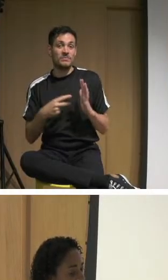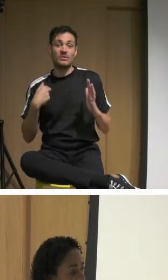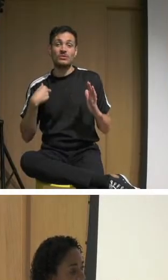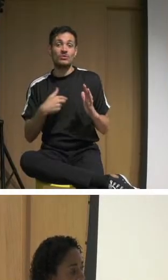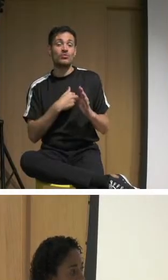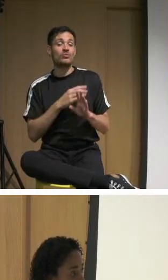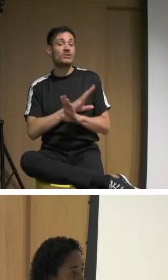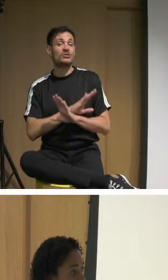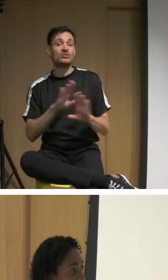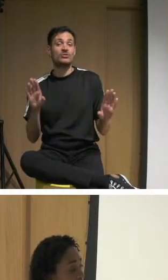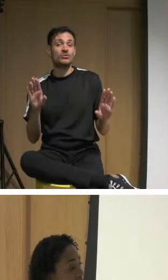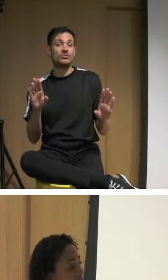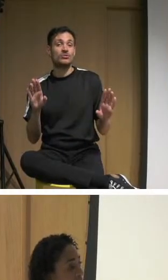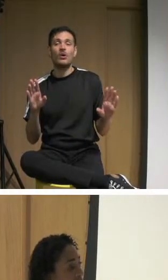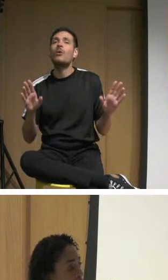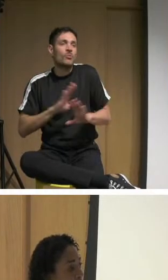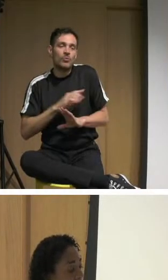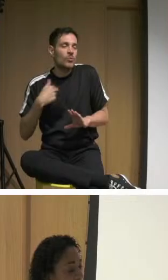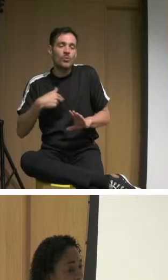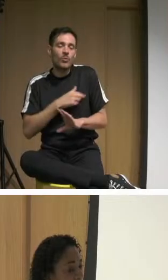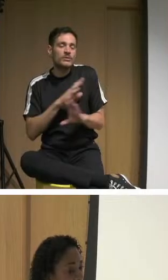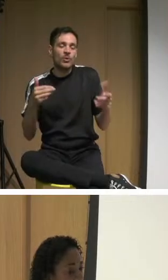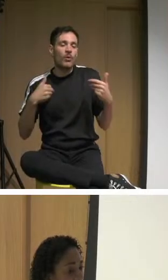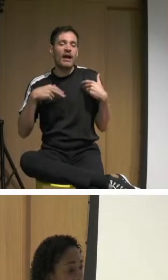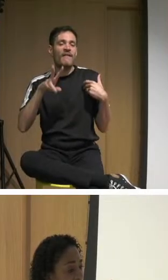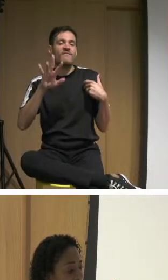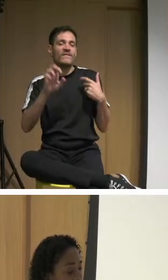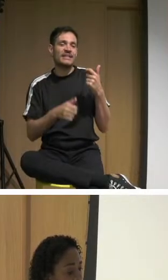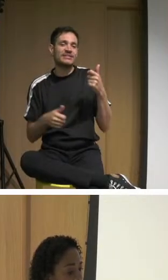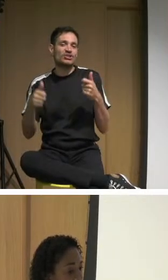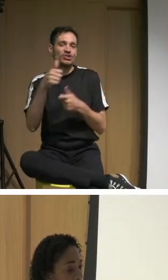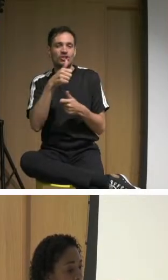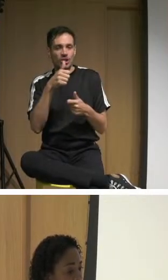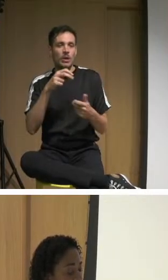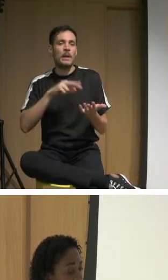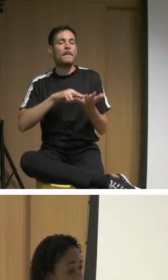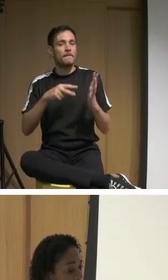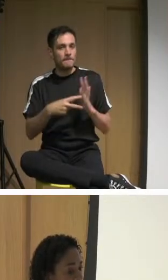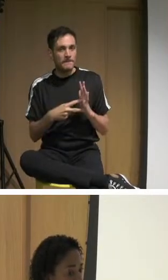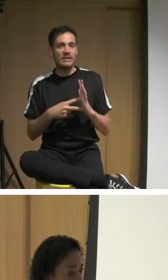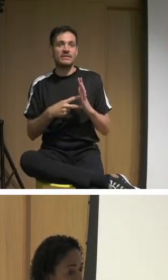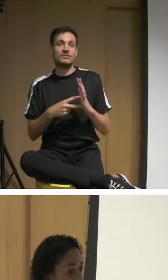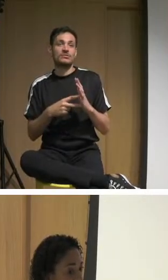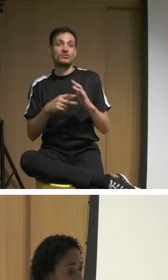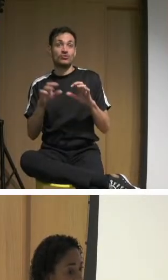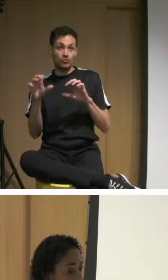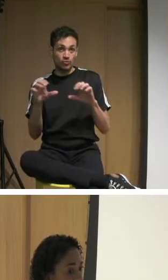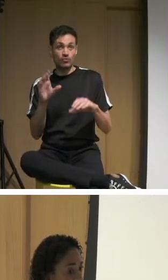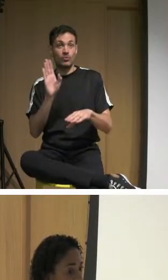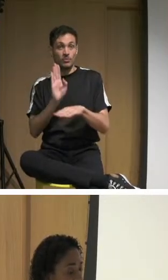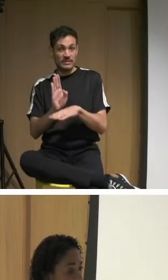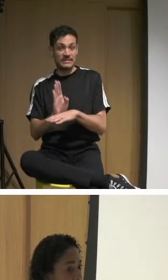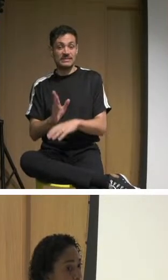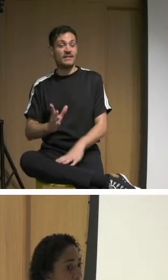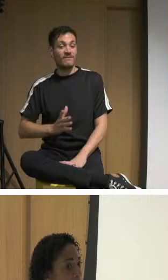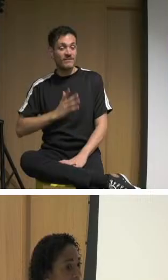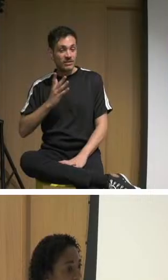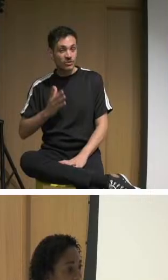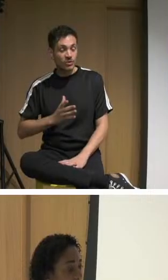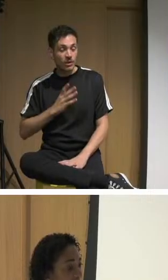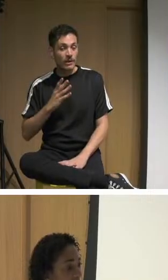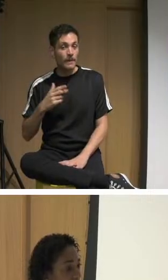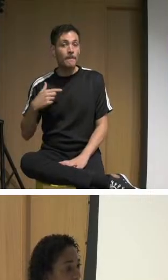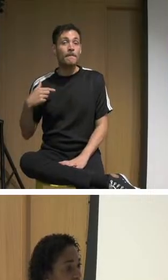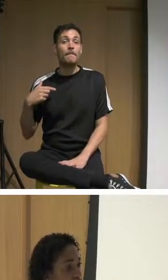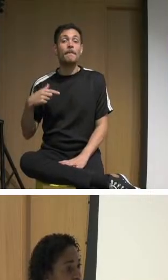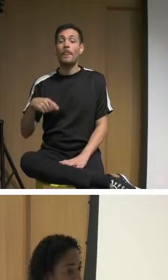a vice chair. So if to be in compliance and to conduct business officially, we must